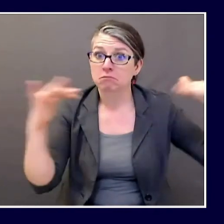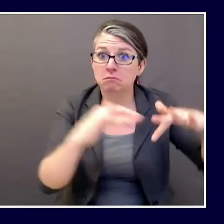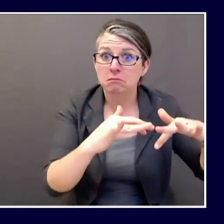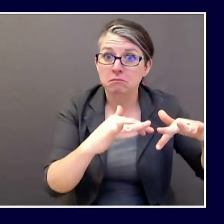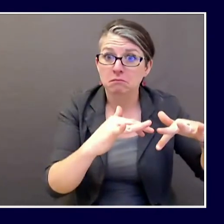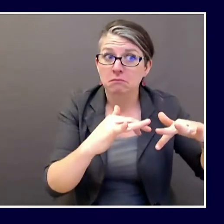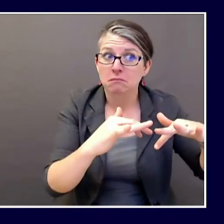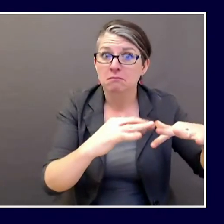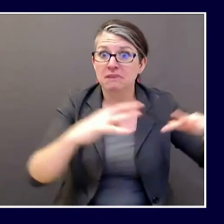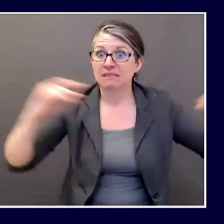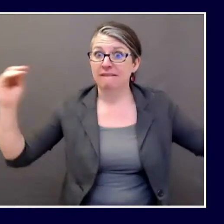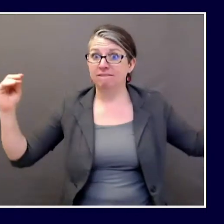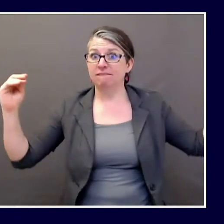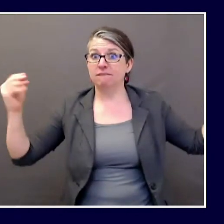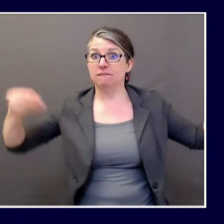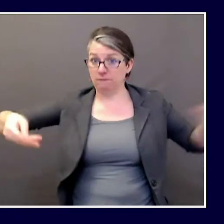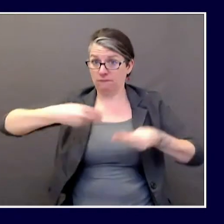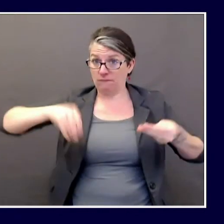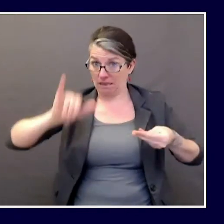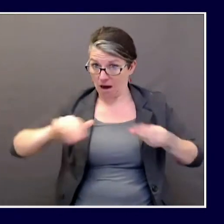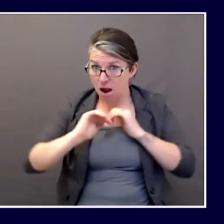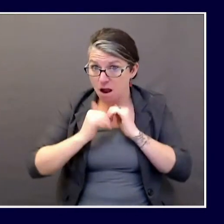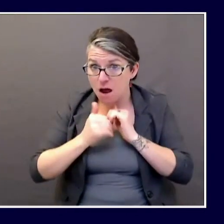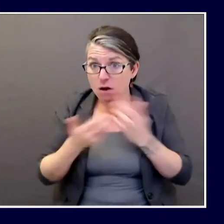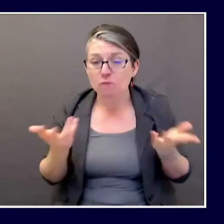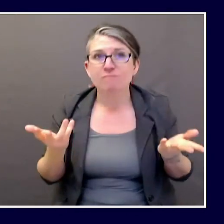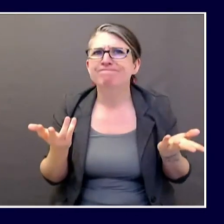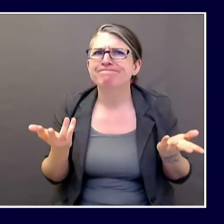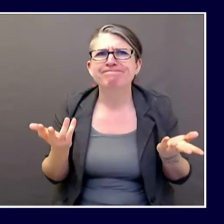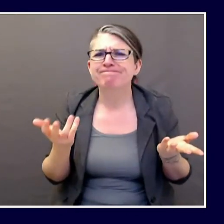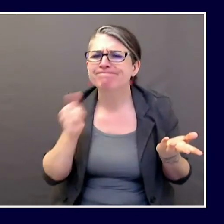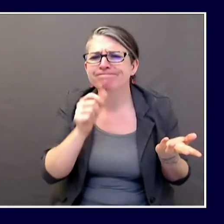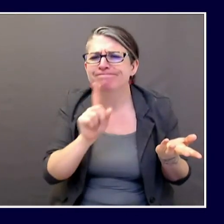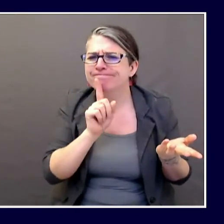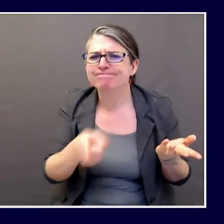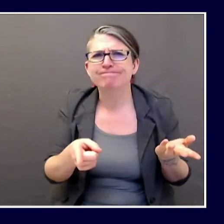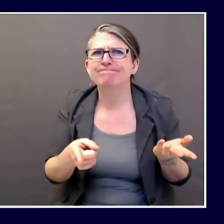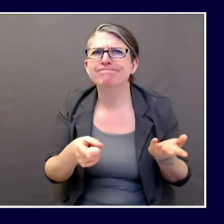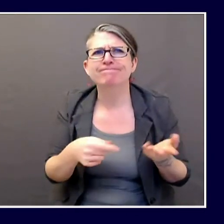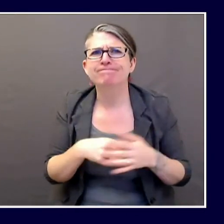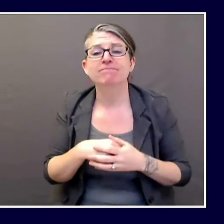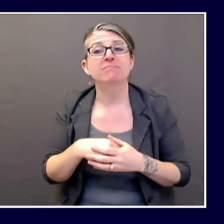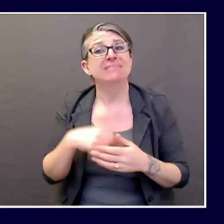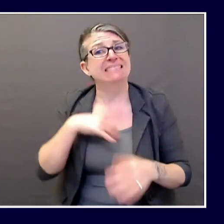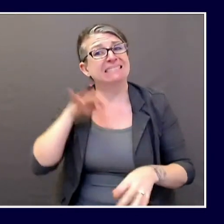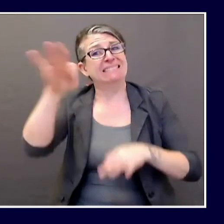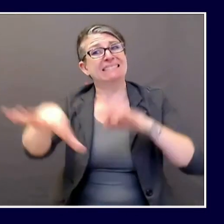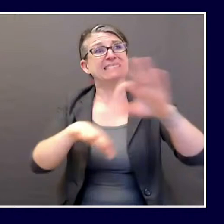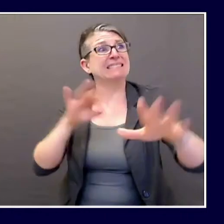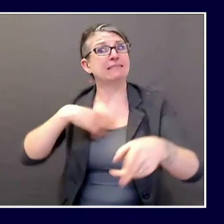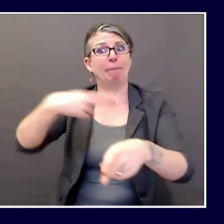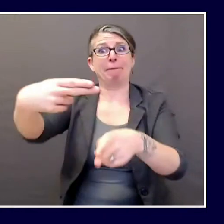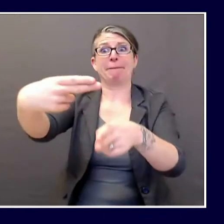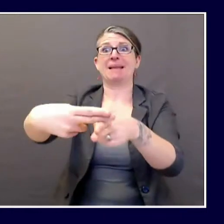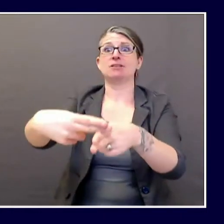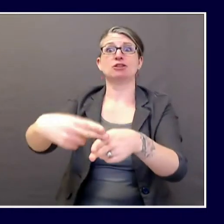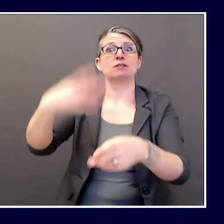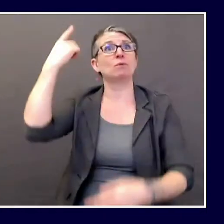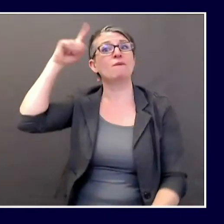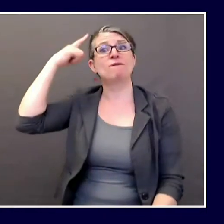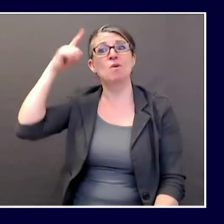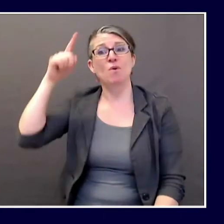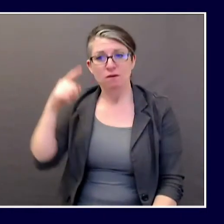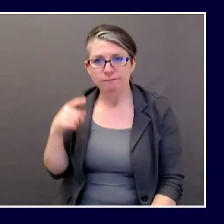at the county level. So no matter where you are in Maine, this is a good reminder that even though vaccines are with us and we are